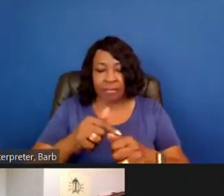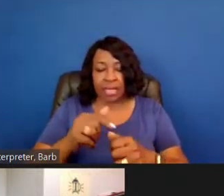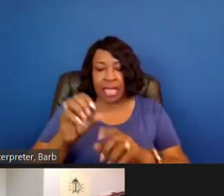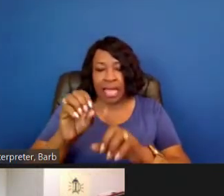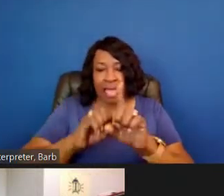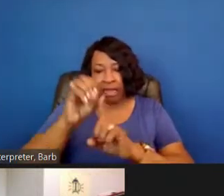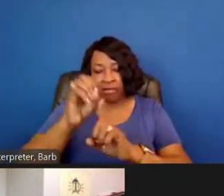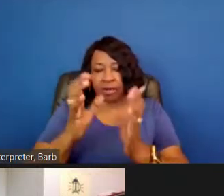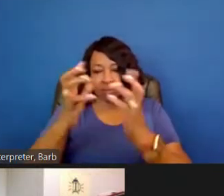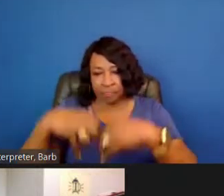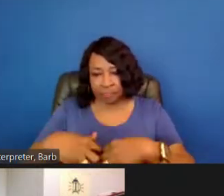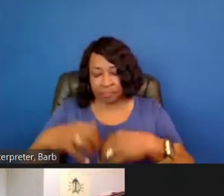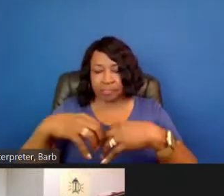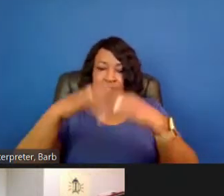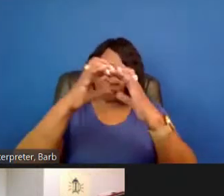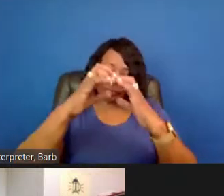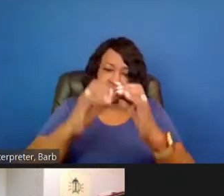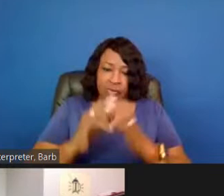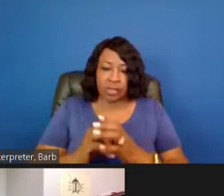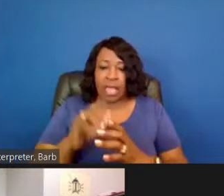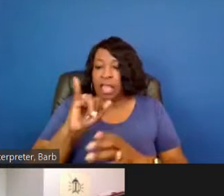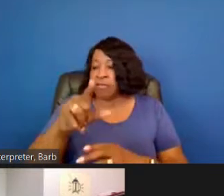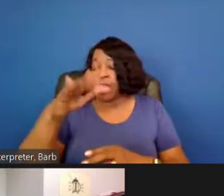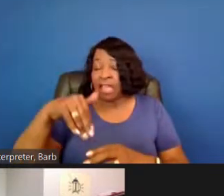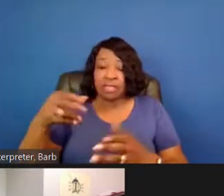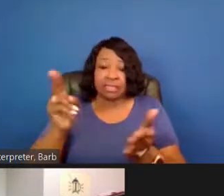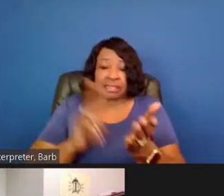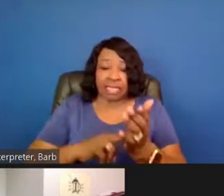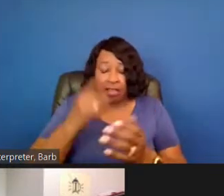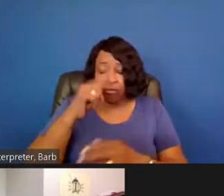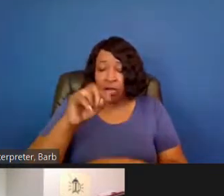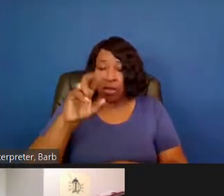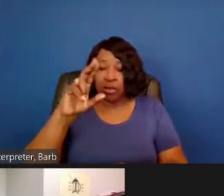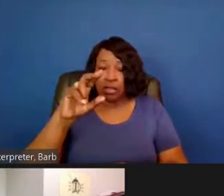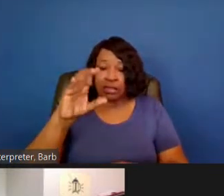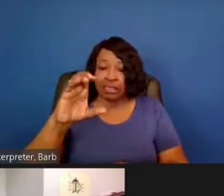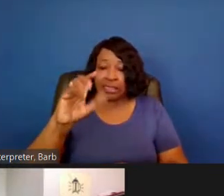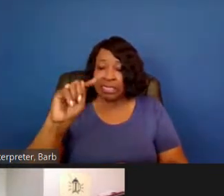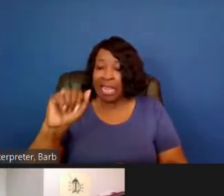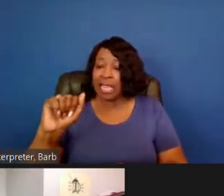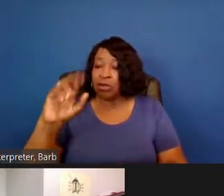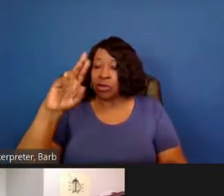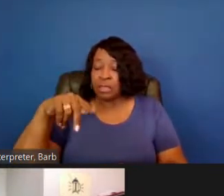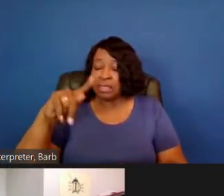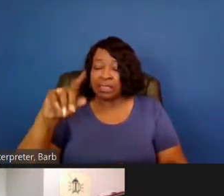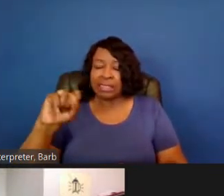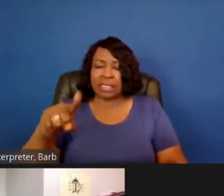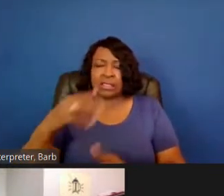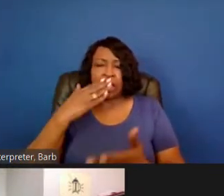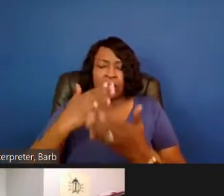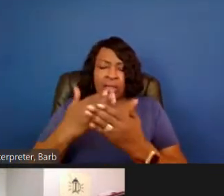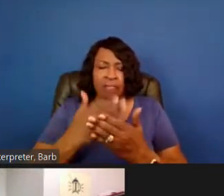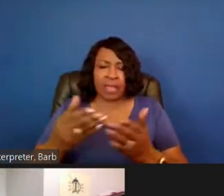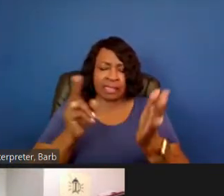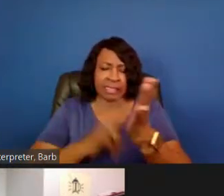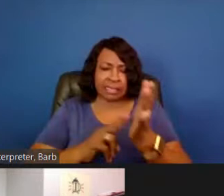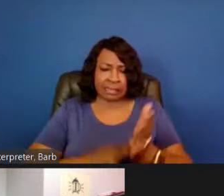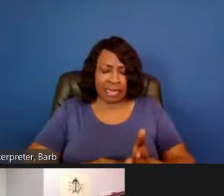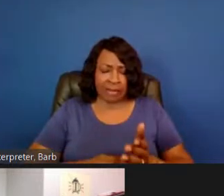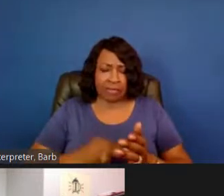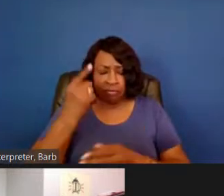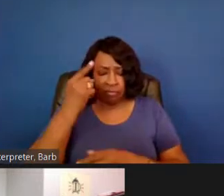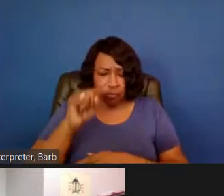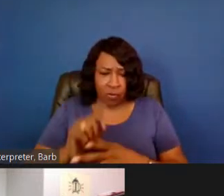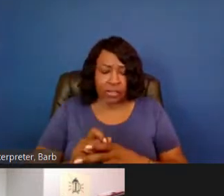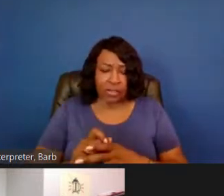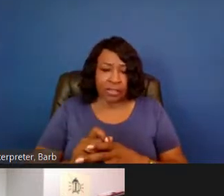part of that service. And again, if you haven't signed up for CTA updates, it's a really useful tool to keep in touch with things as they happen. And we want